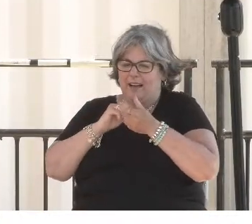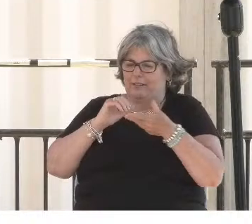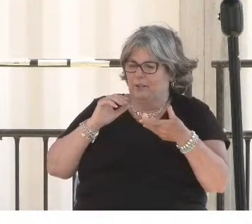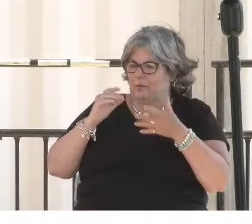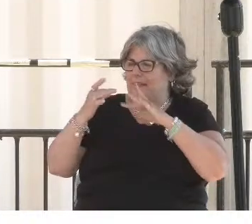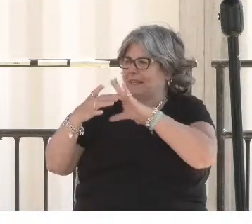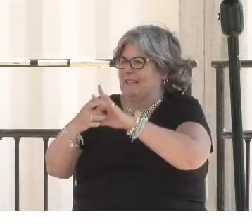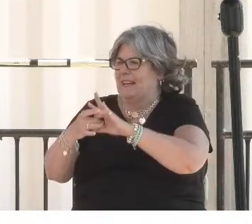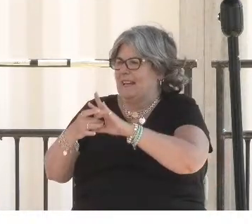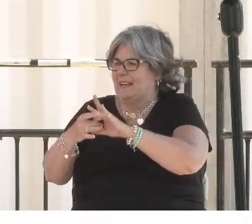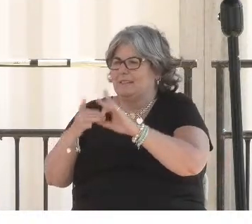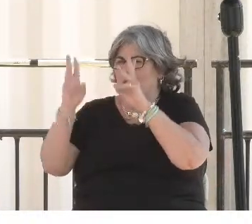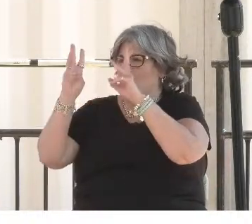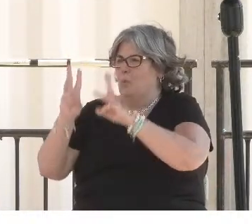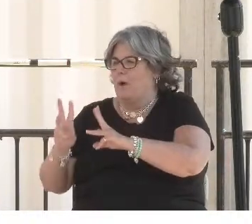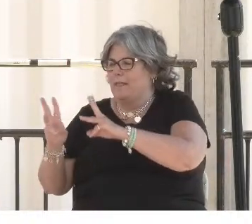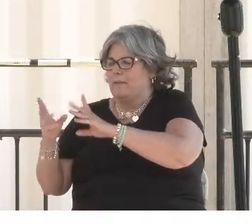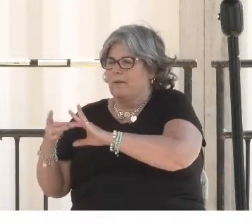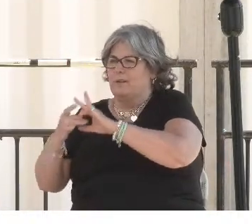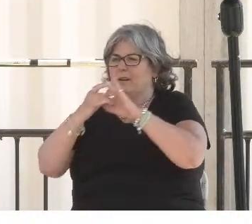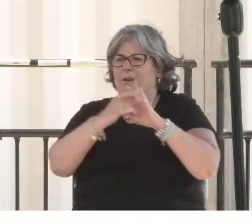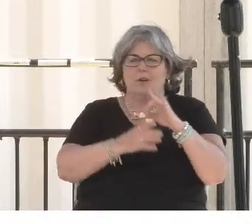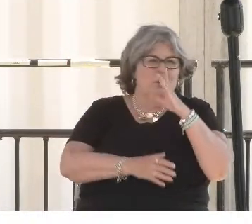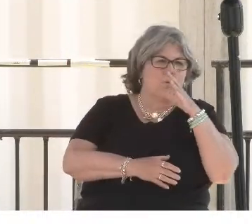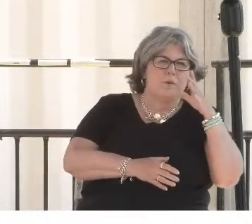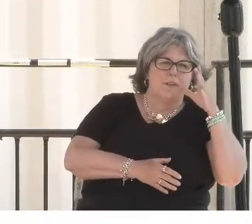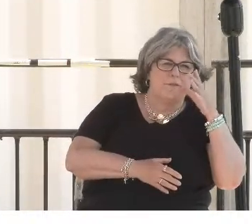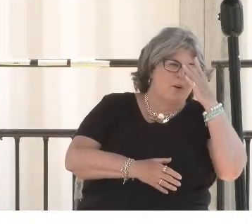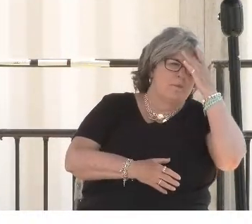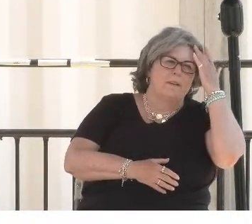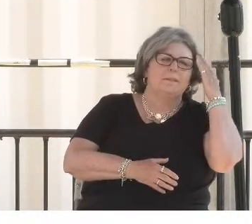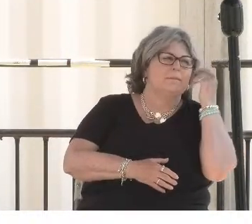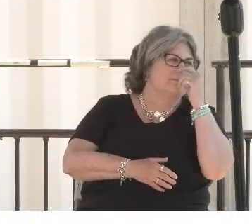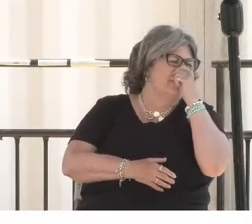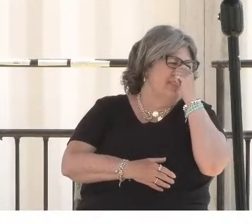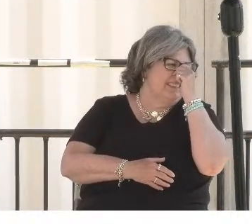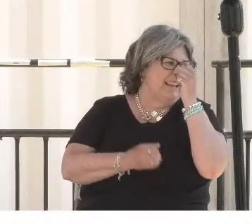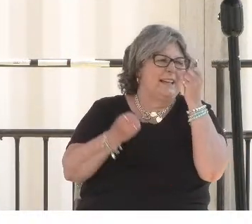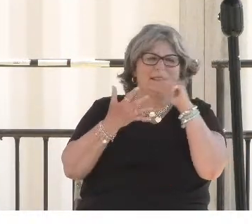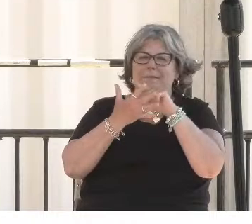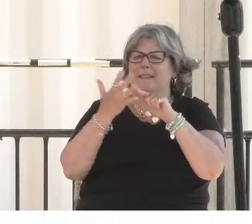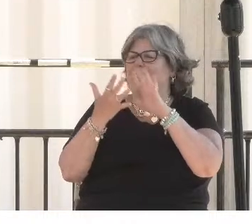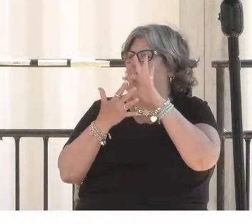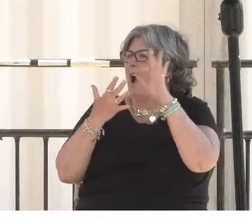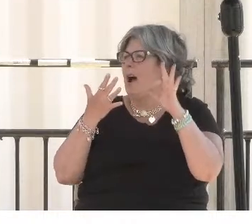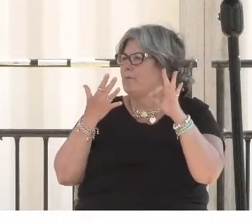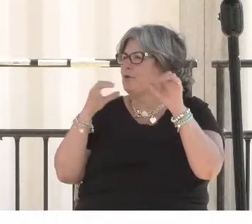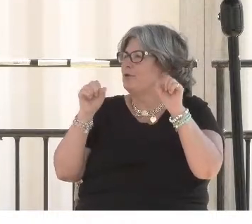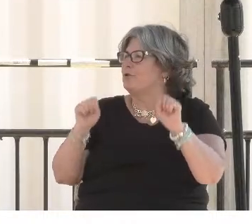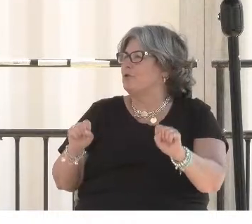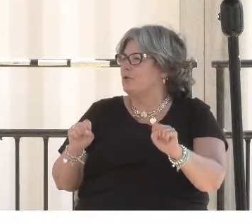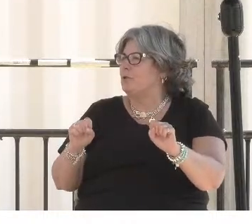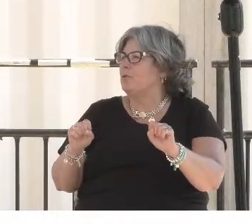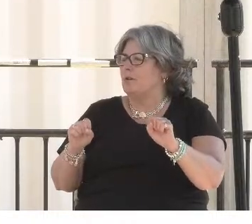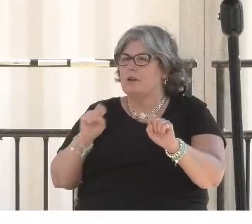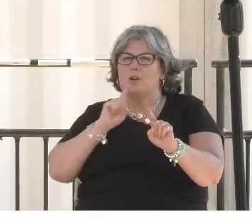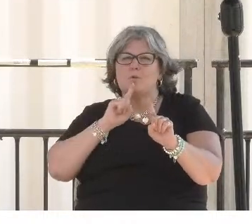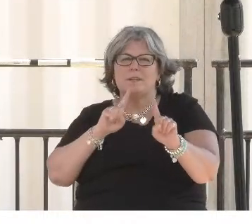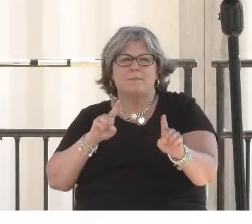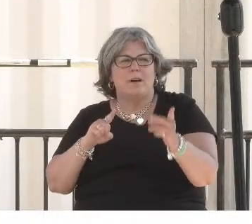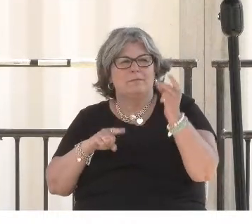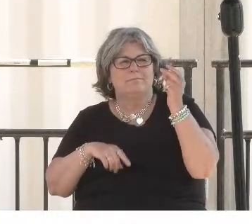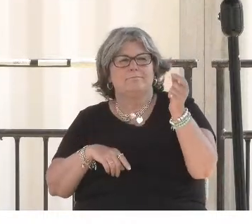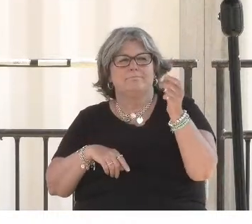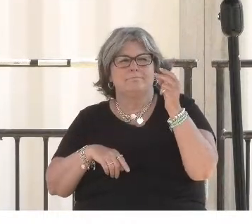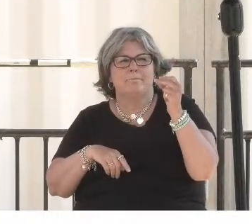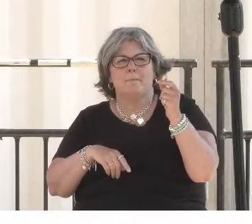weather data with the farming practices and give our farmers as many options to be able to literally respond as fast as possible.